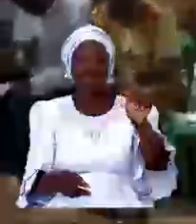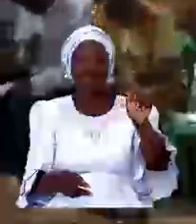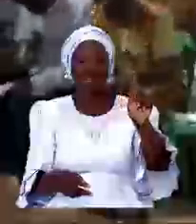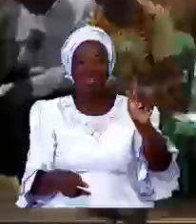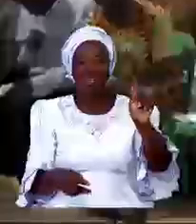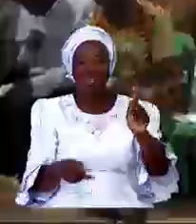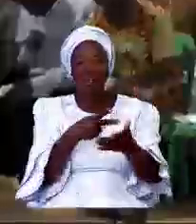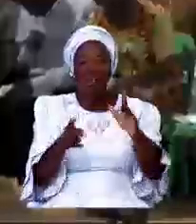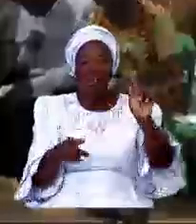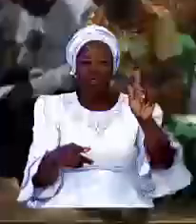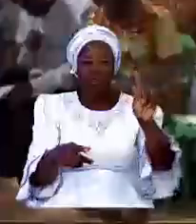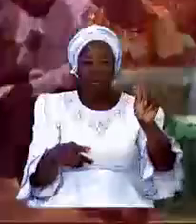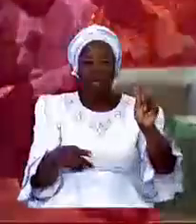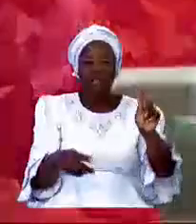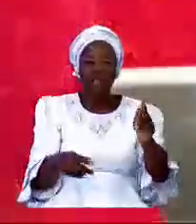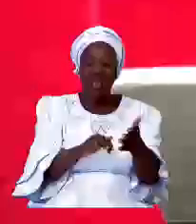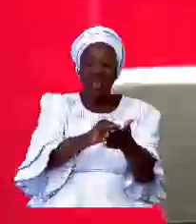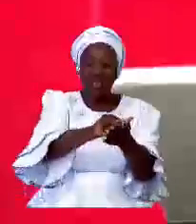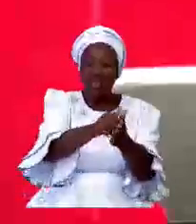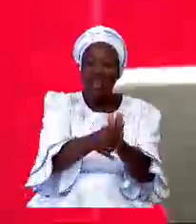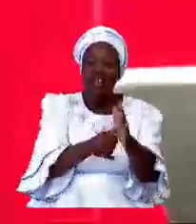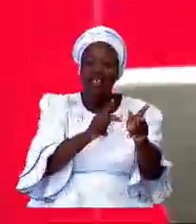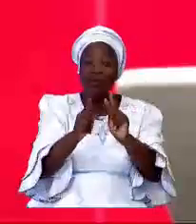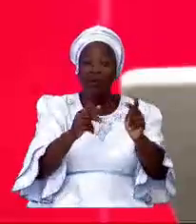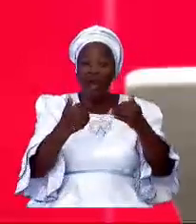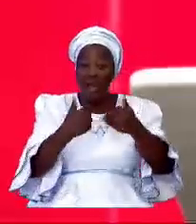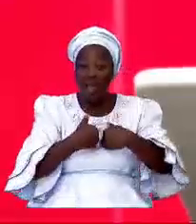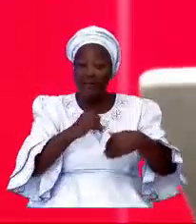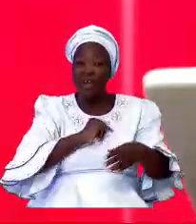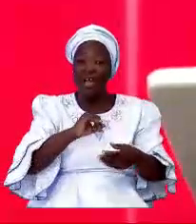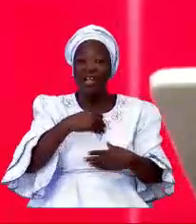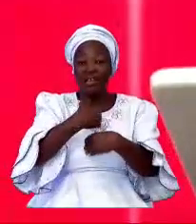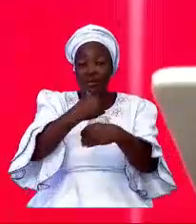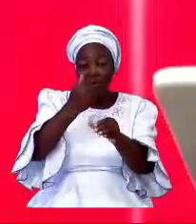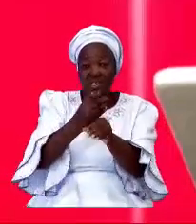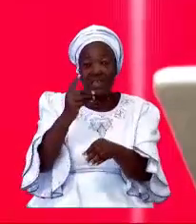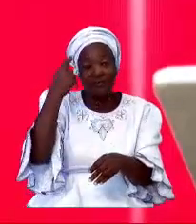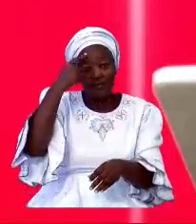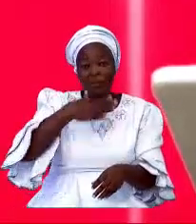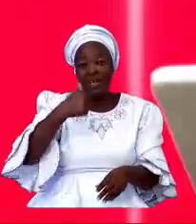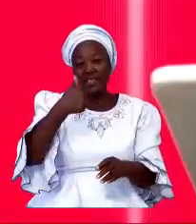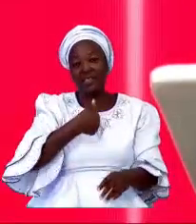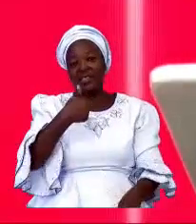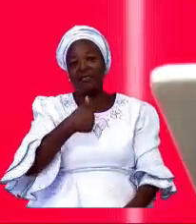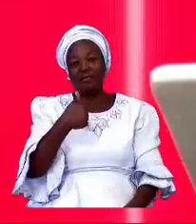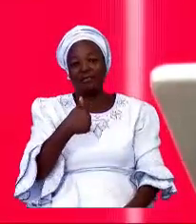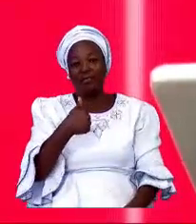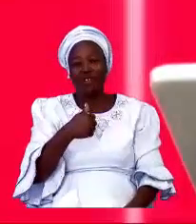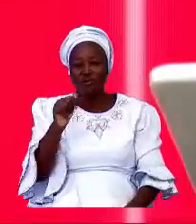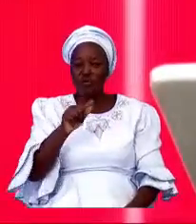Verse 21, in verse 21, these people have I formed